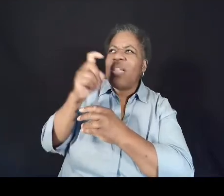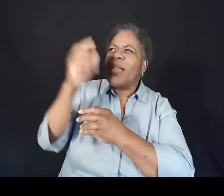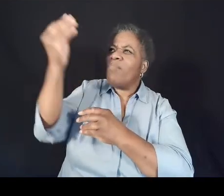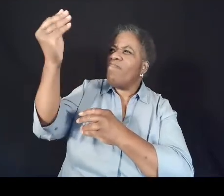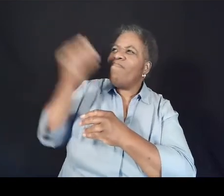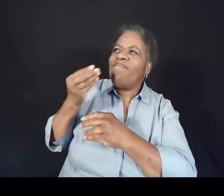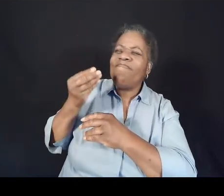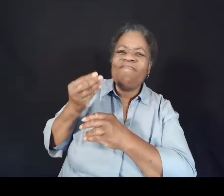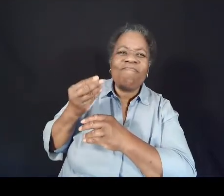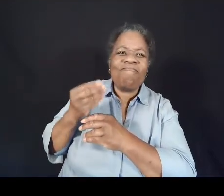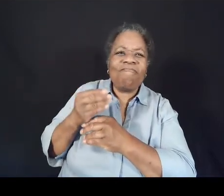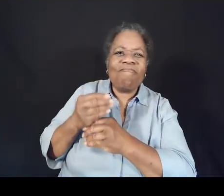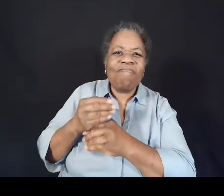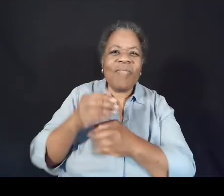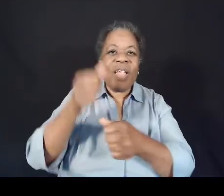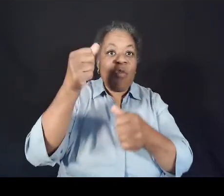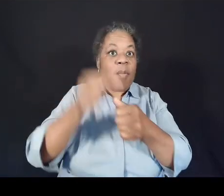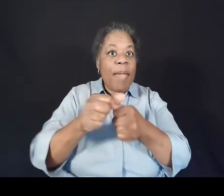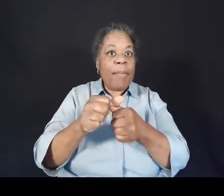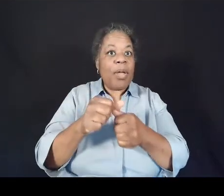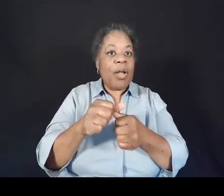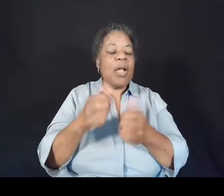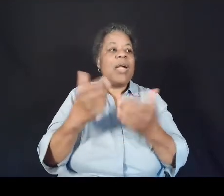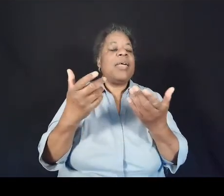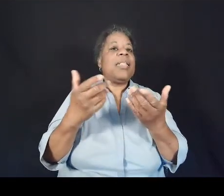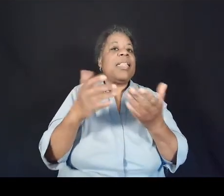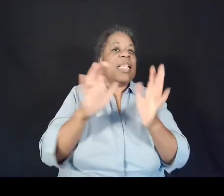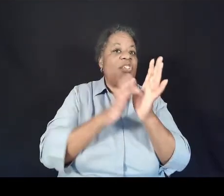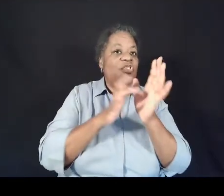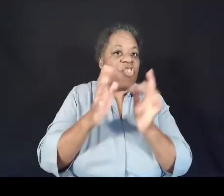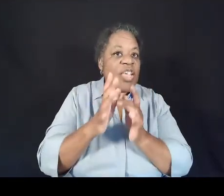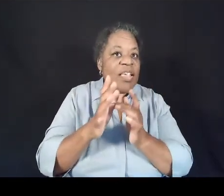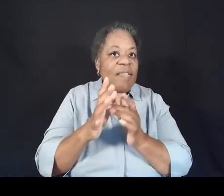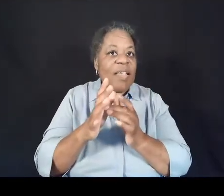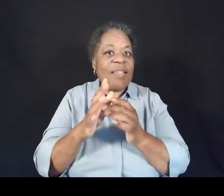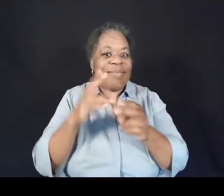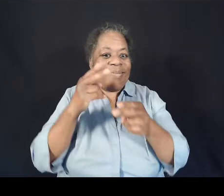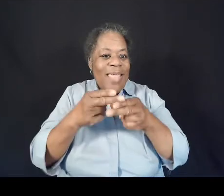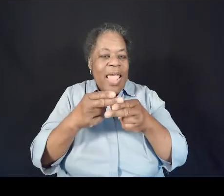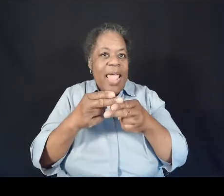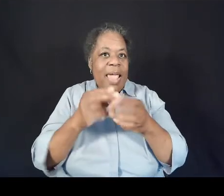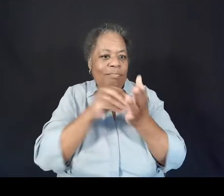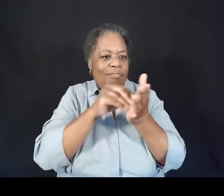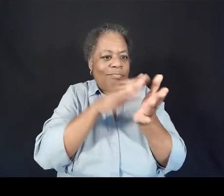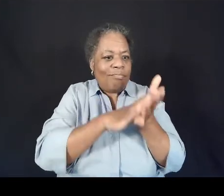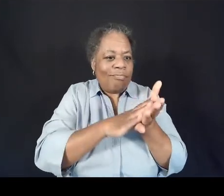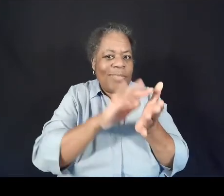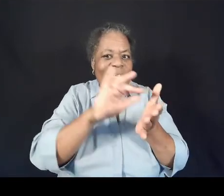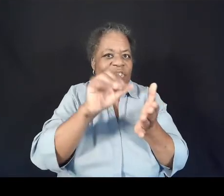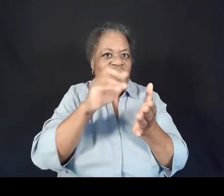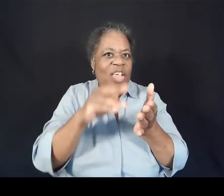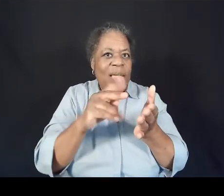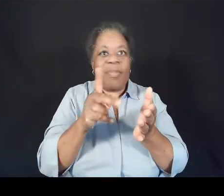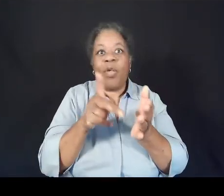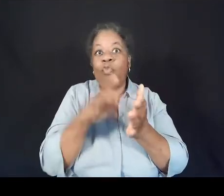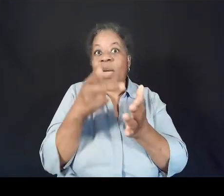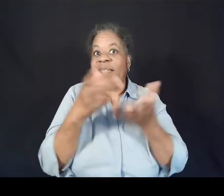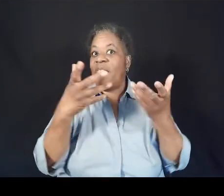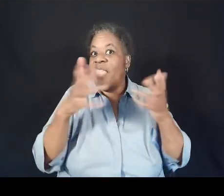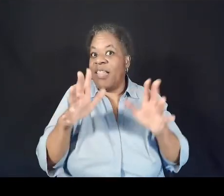Remember how we said that even though Jesus isn't mentioned often in James, Jesus' teaching undergirds the whole